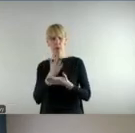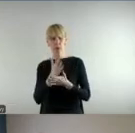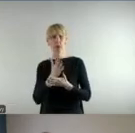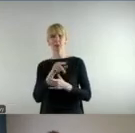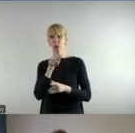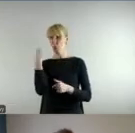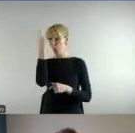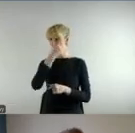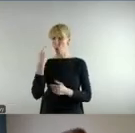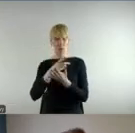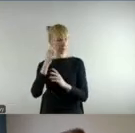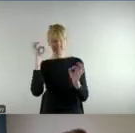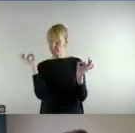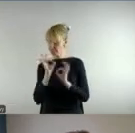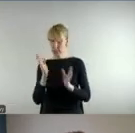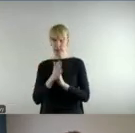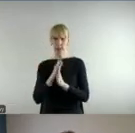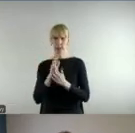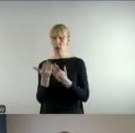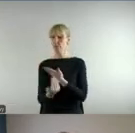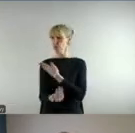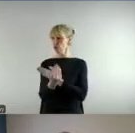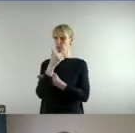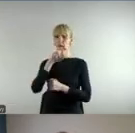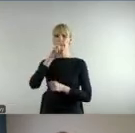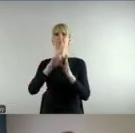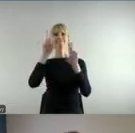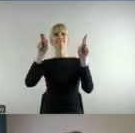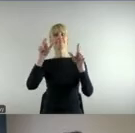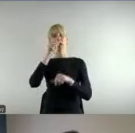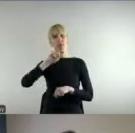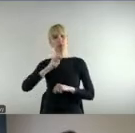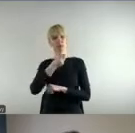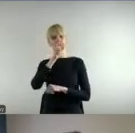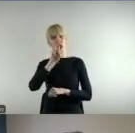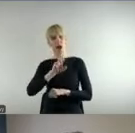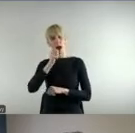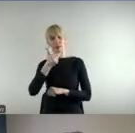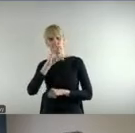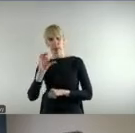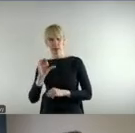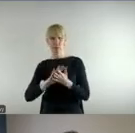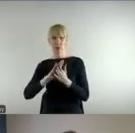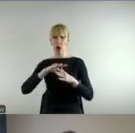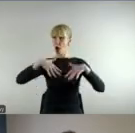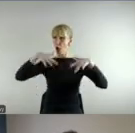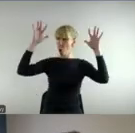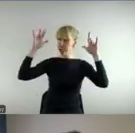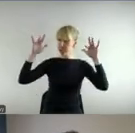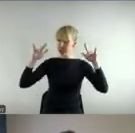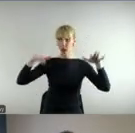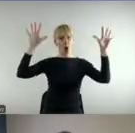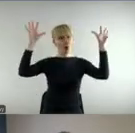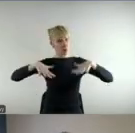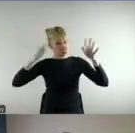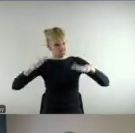Hans from the east with heavy rainfall and in the north of our area. And all this rain